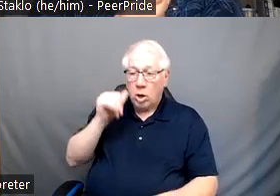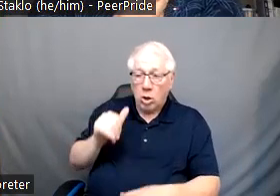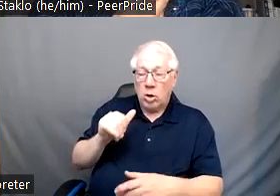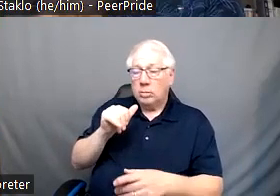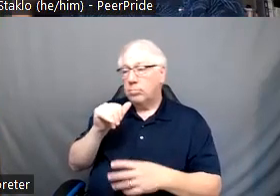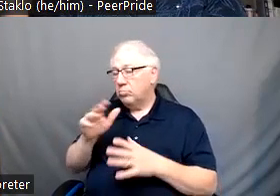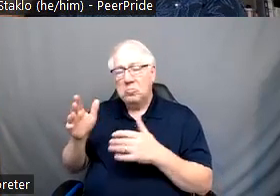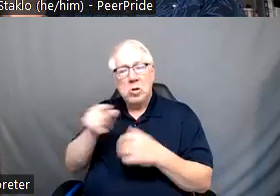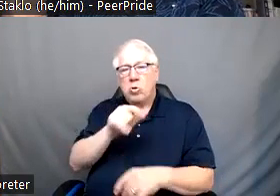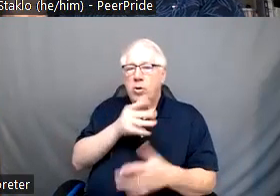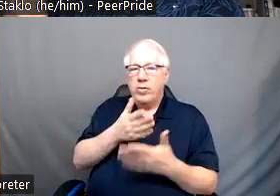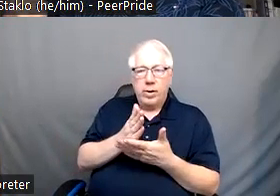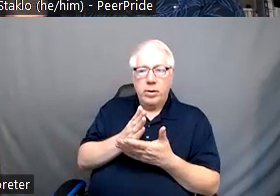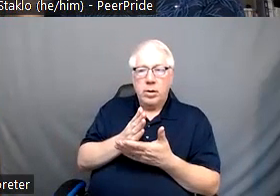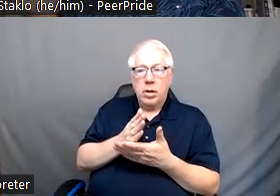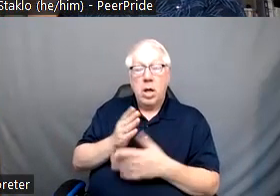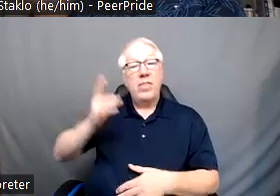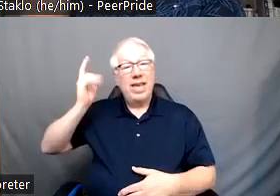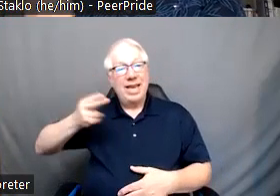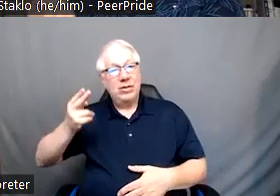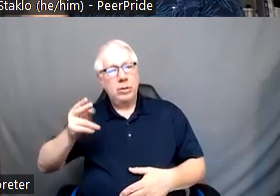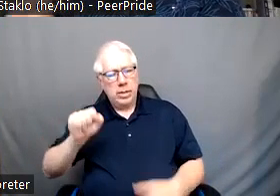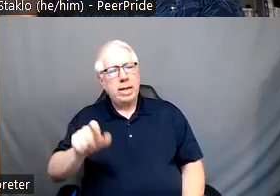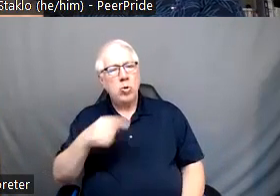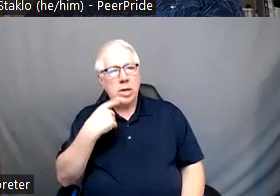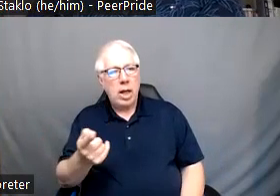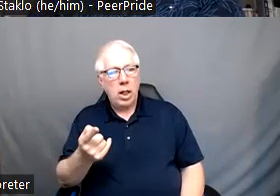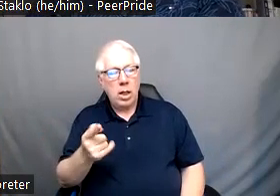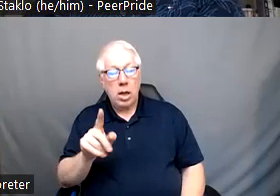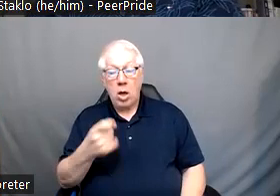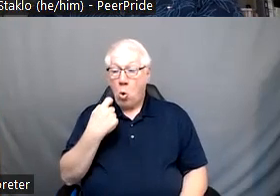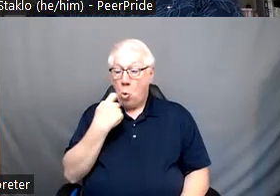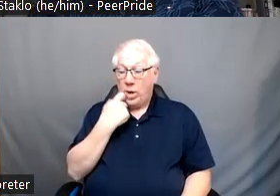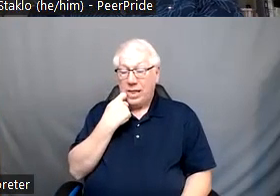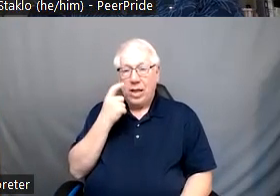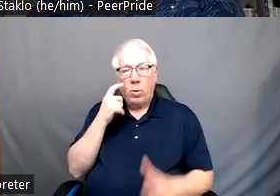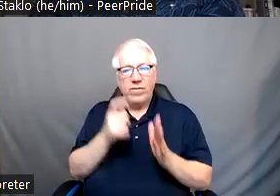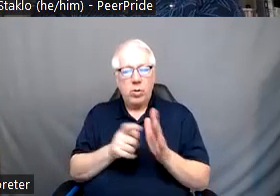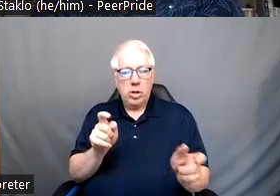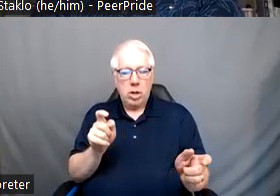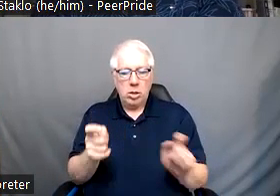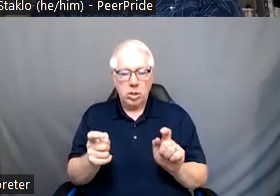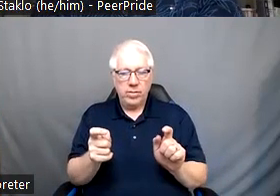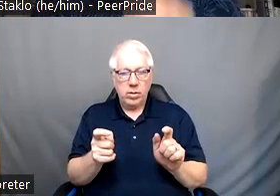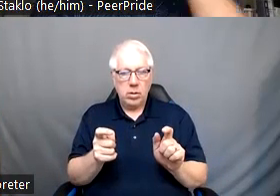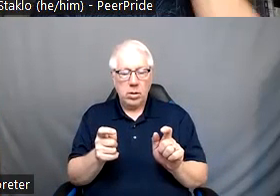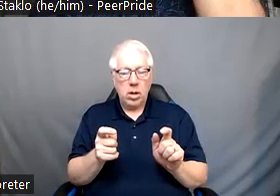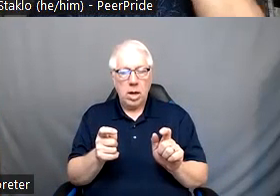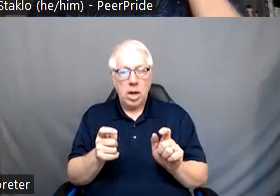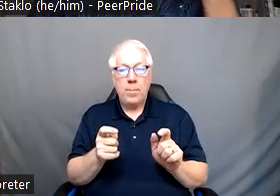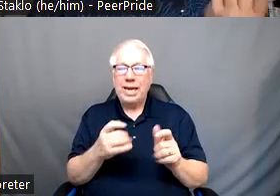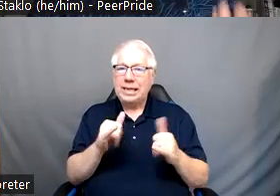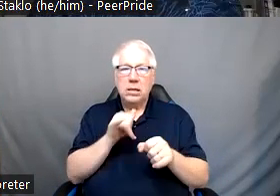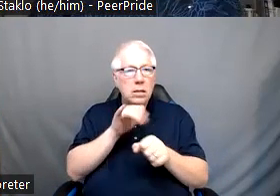exact opposite, that you do get to tell them that. And only recently have we been seeing shifts in how people are taught, and that's still insufficient and it's